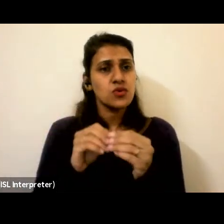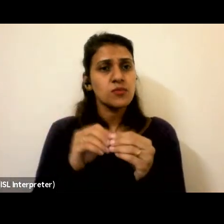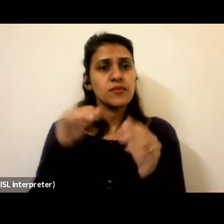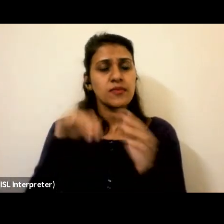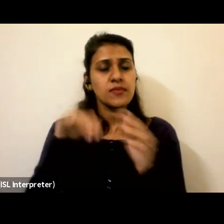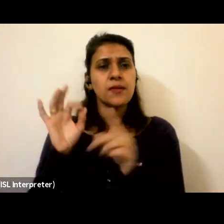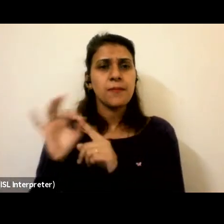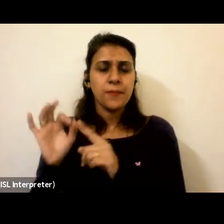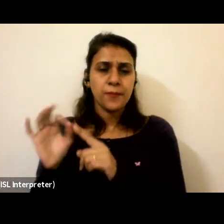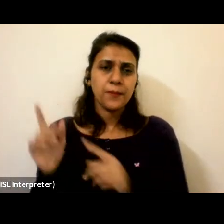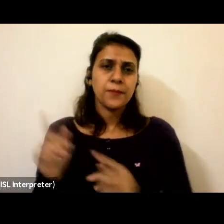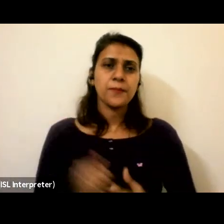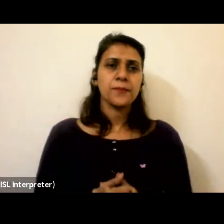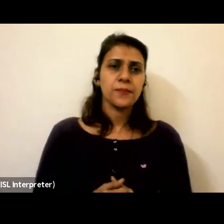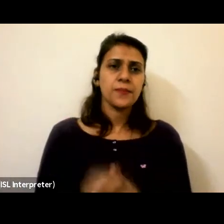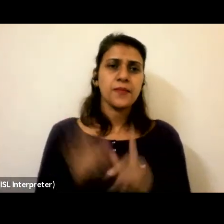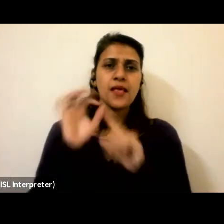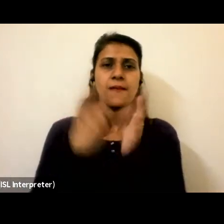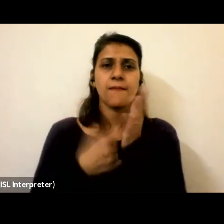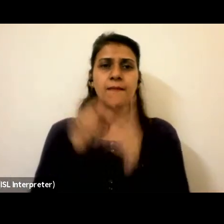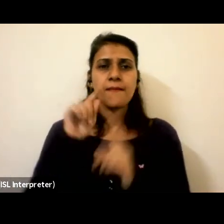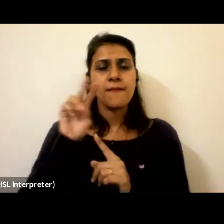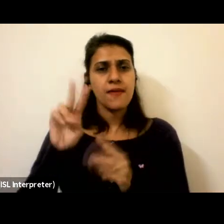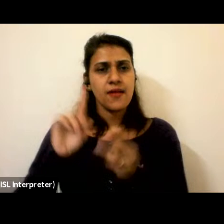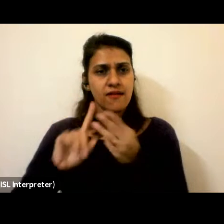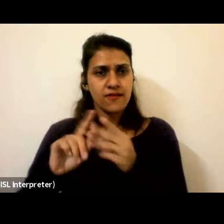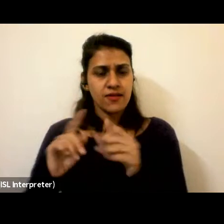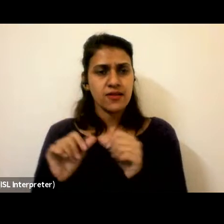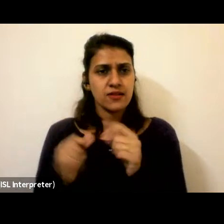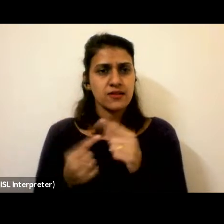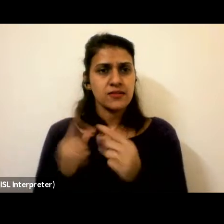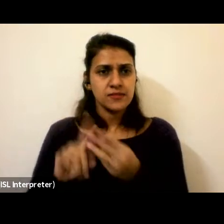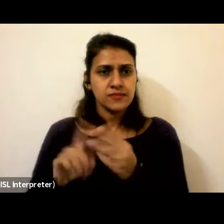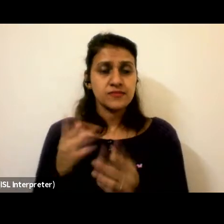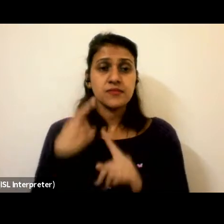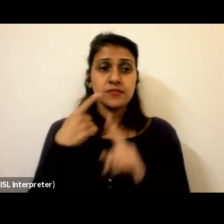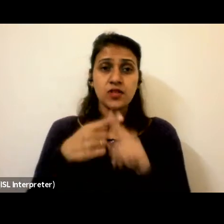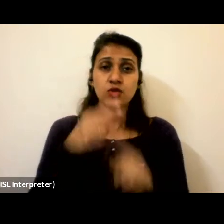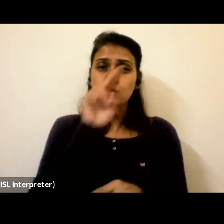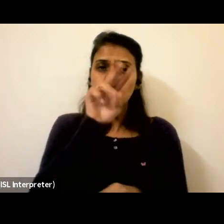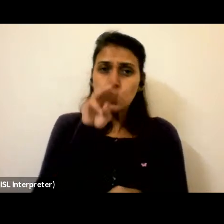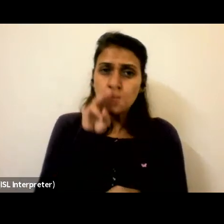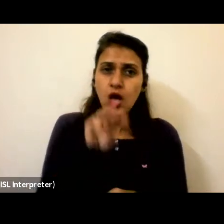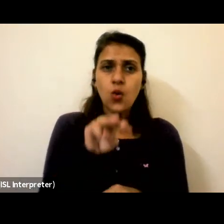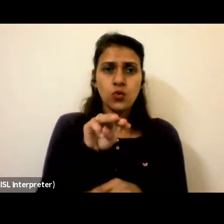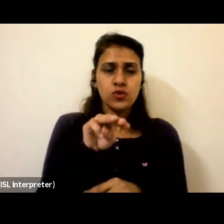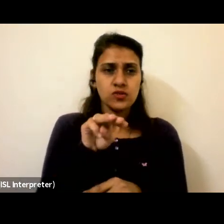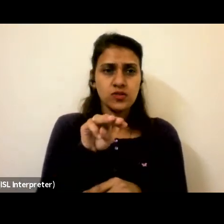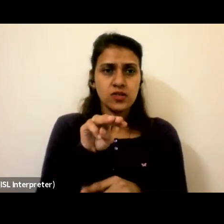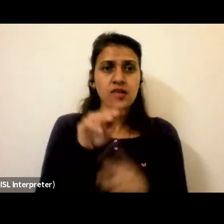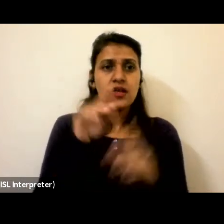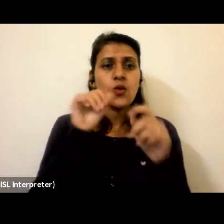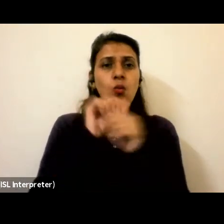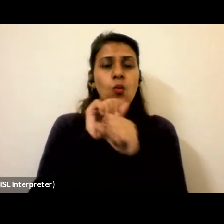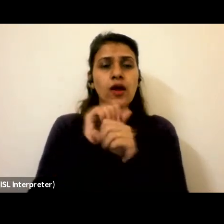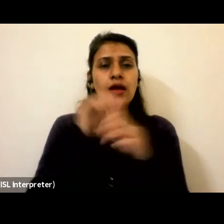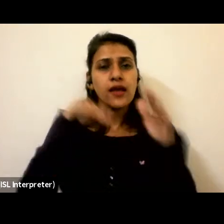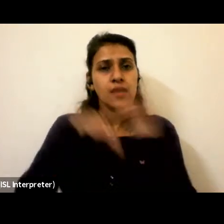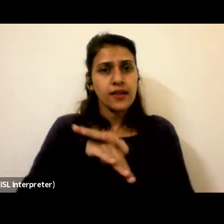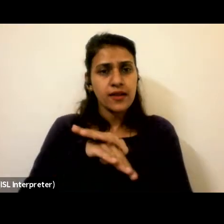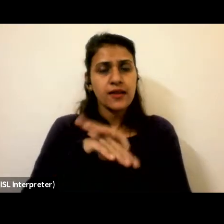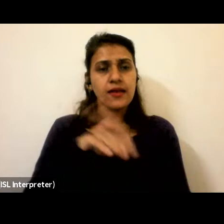private sector, and 1 out of 2,000 employees in the multinational